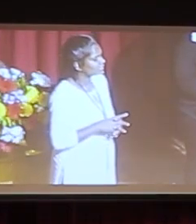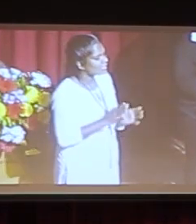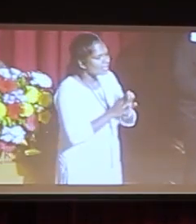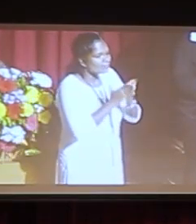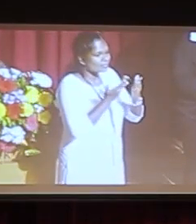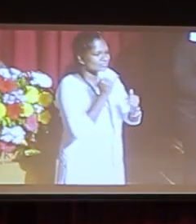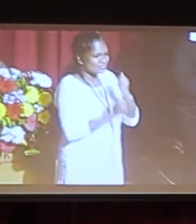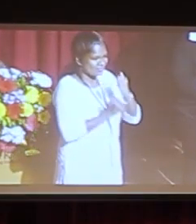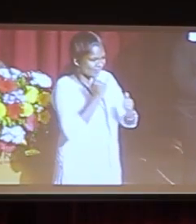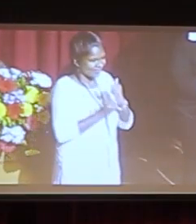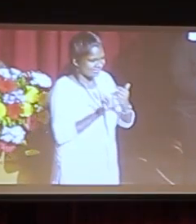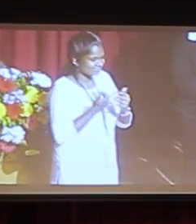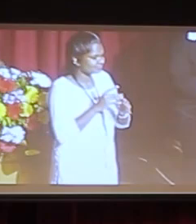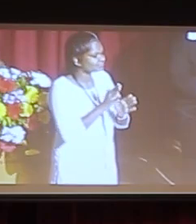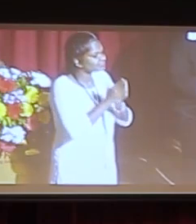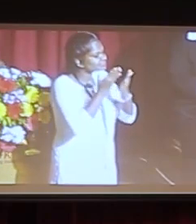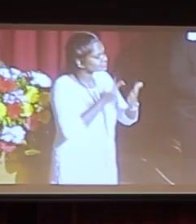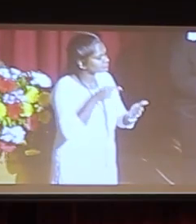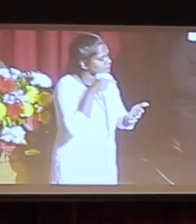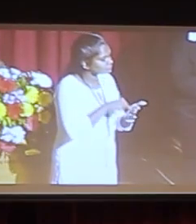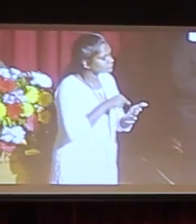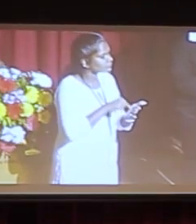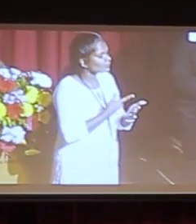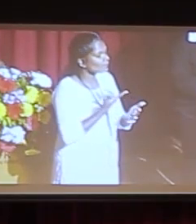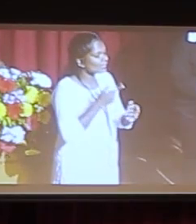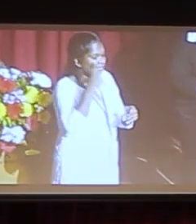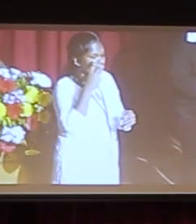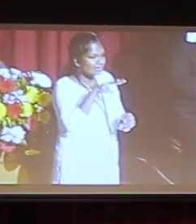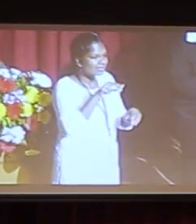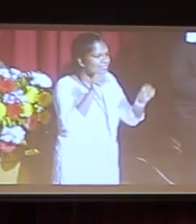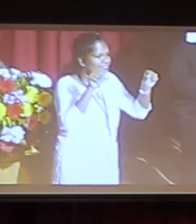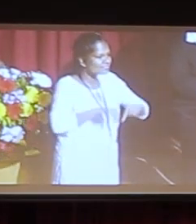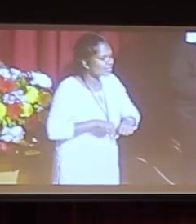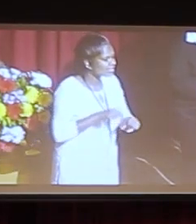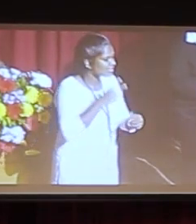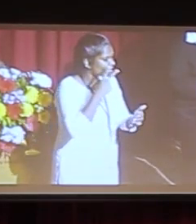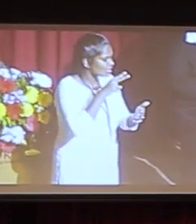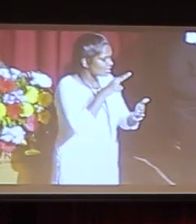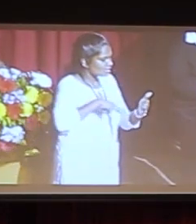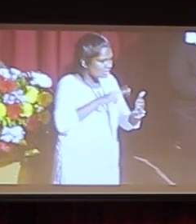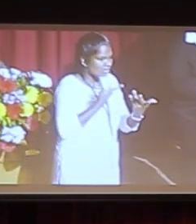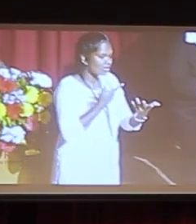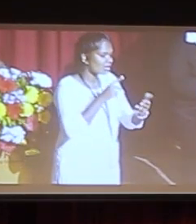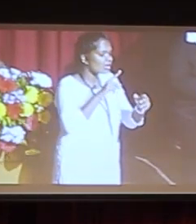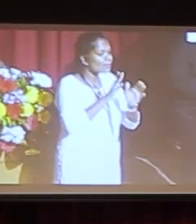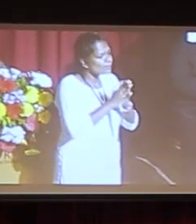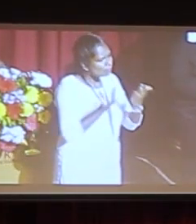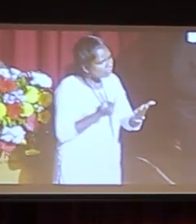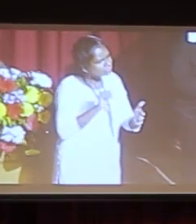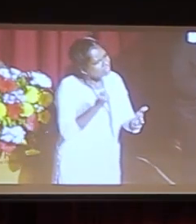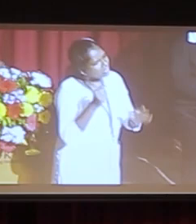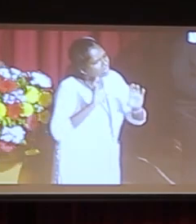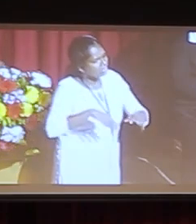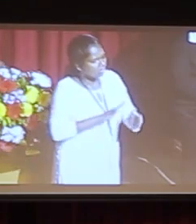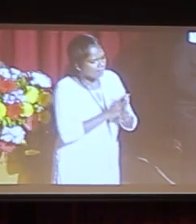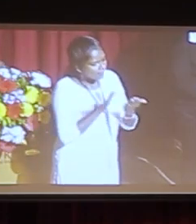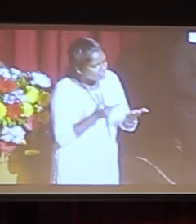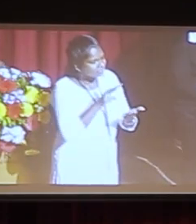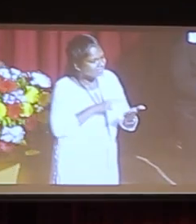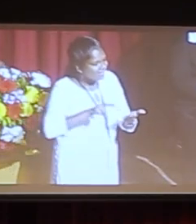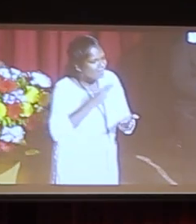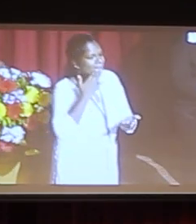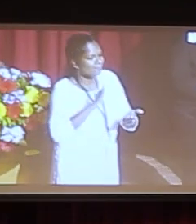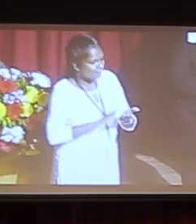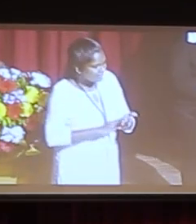So, a visually impaired student can visualize what the image is. He can read comic books. He can read books with images